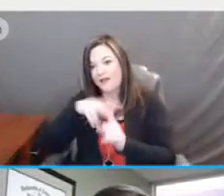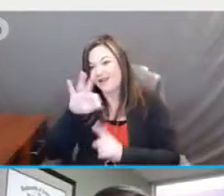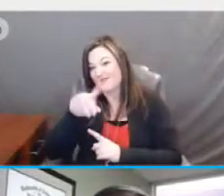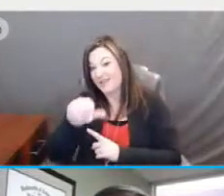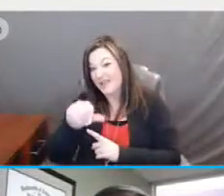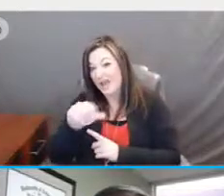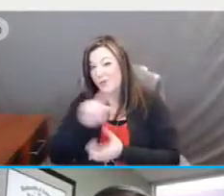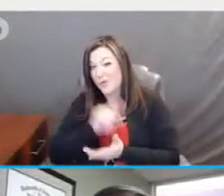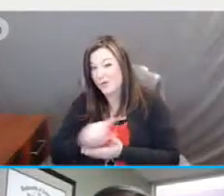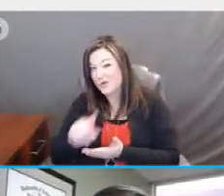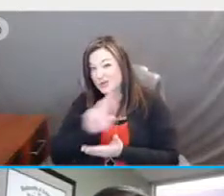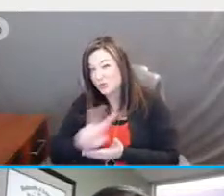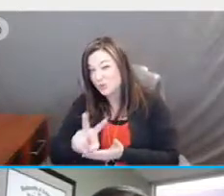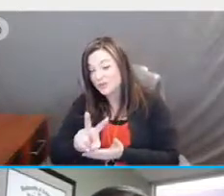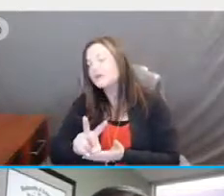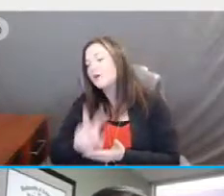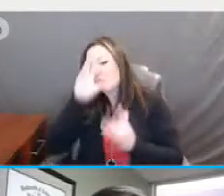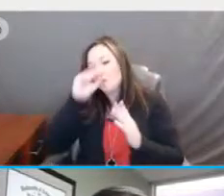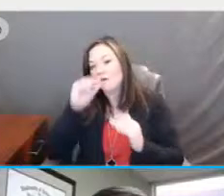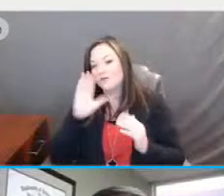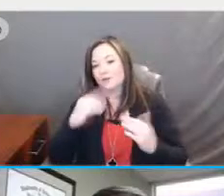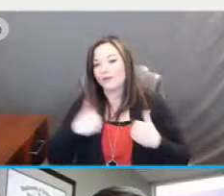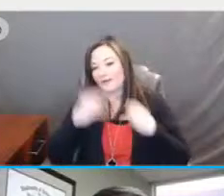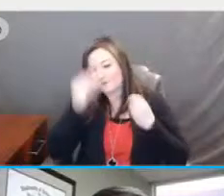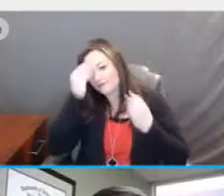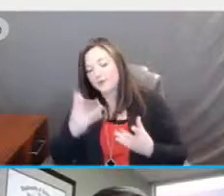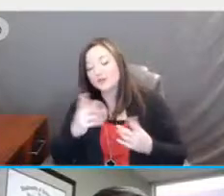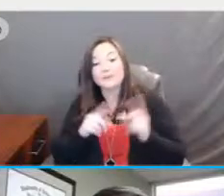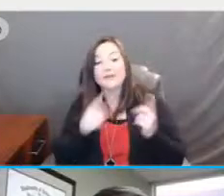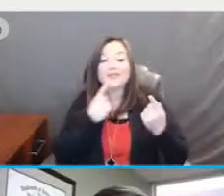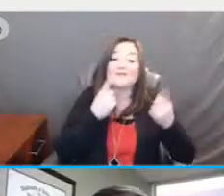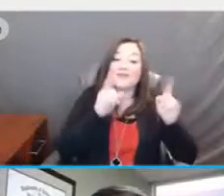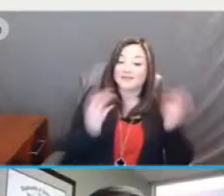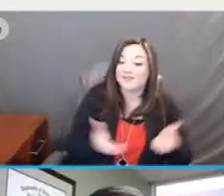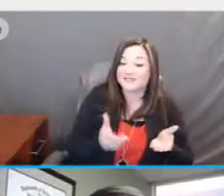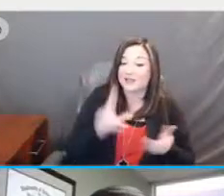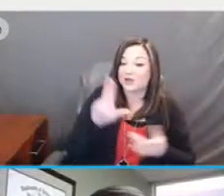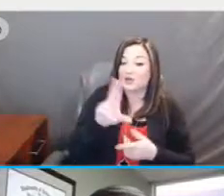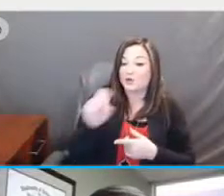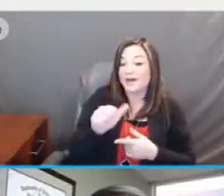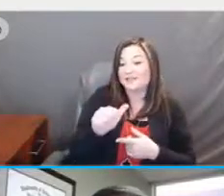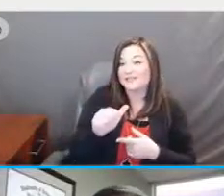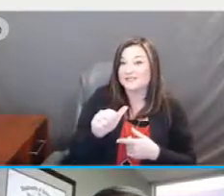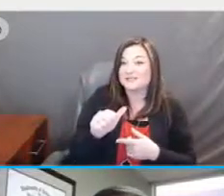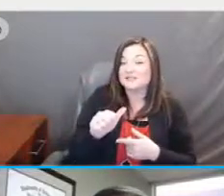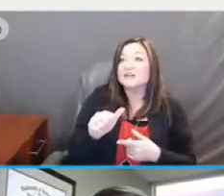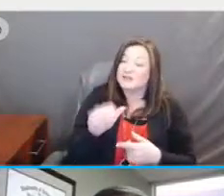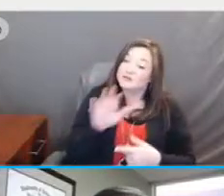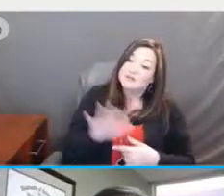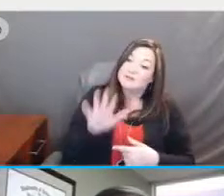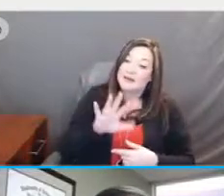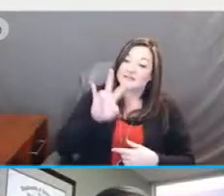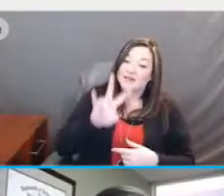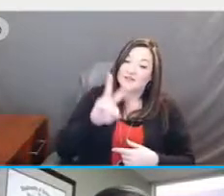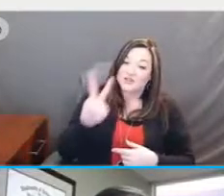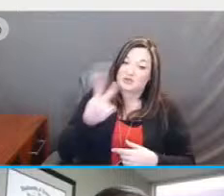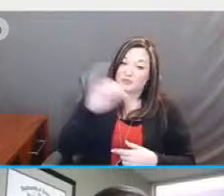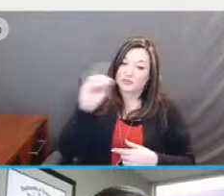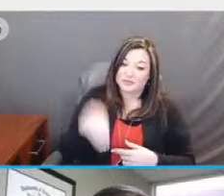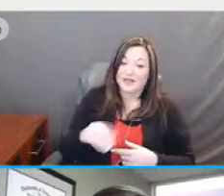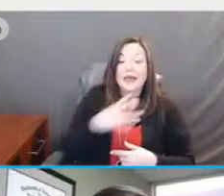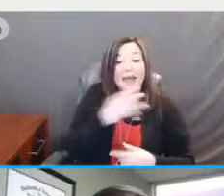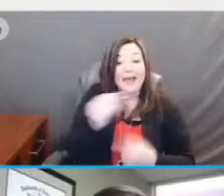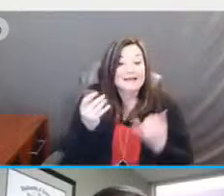two. But the efficacy in the US was more on the order of 72%. And they're actually doing